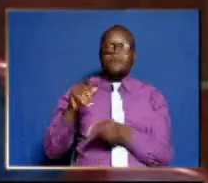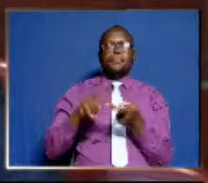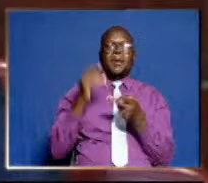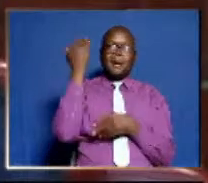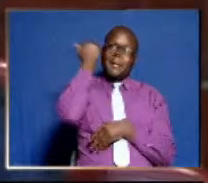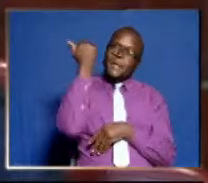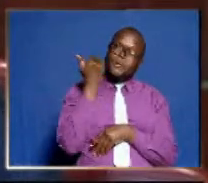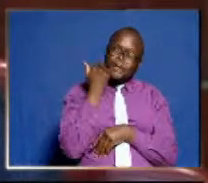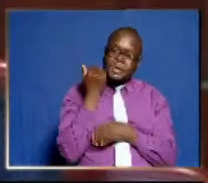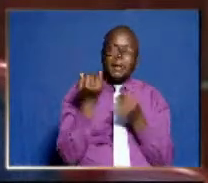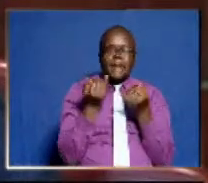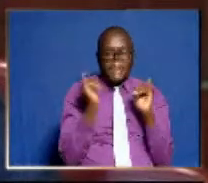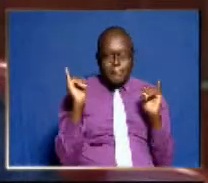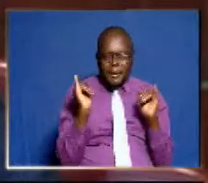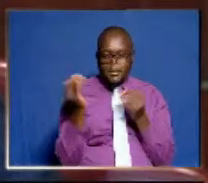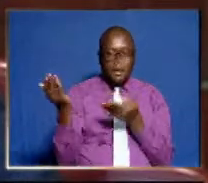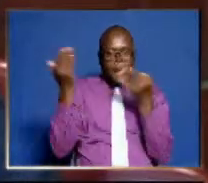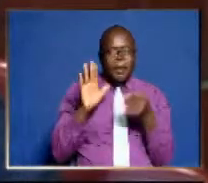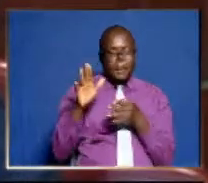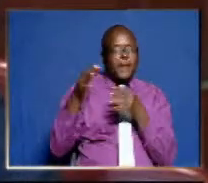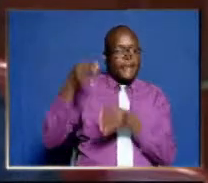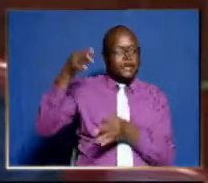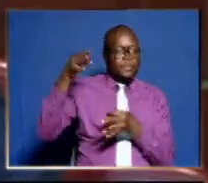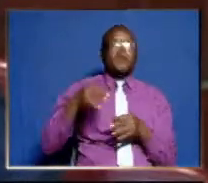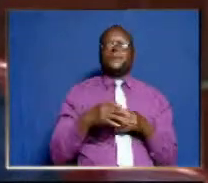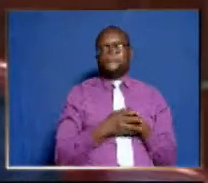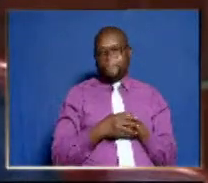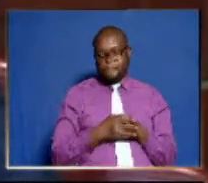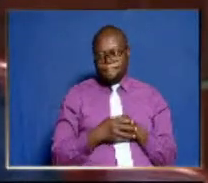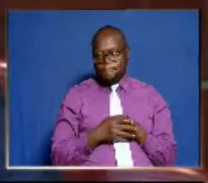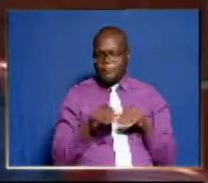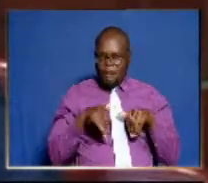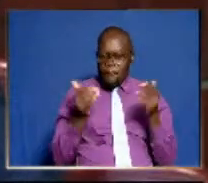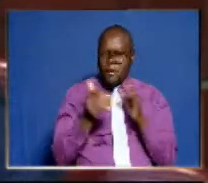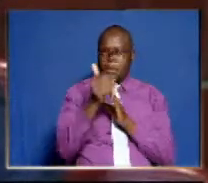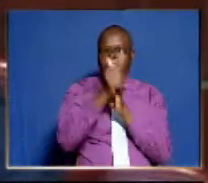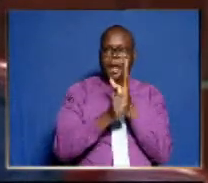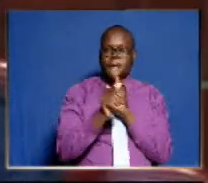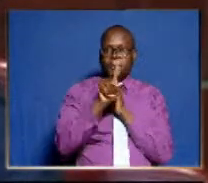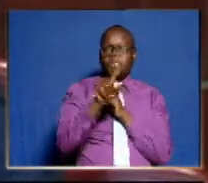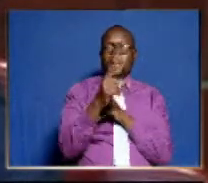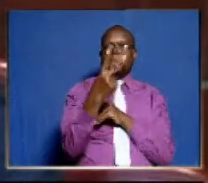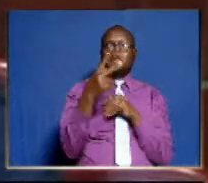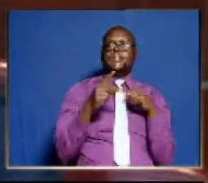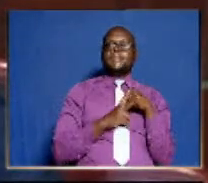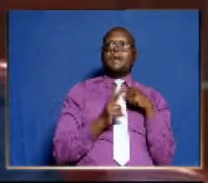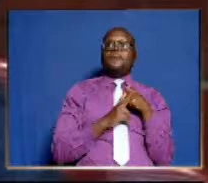Judiciary independently tabled their estimates in line with Article 127,